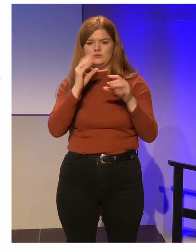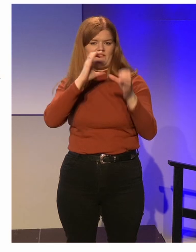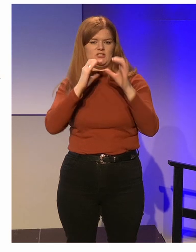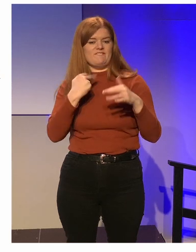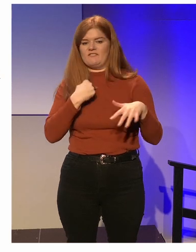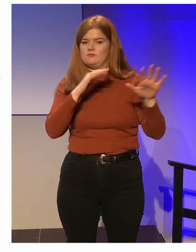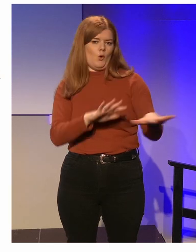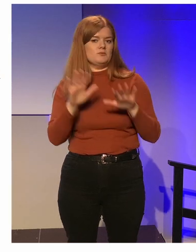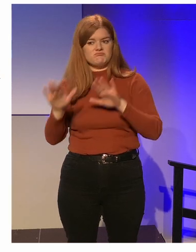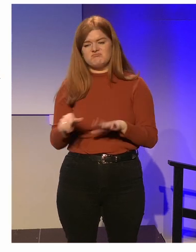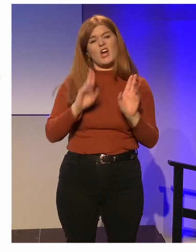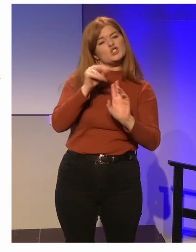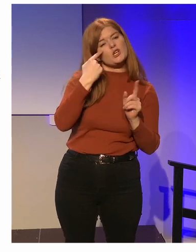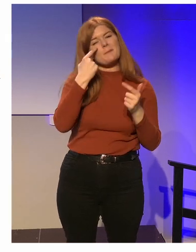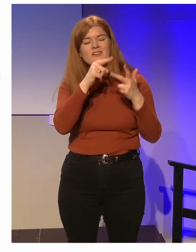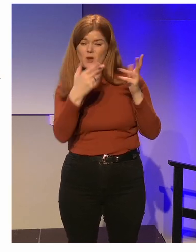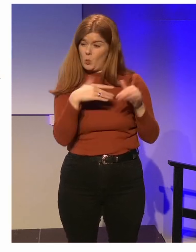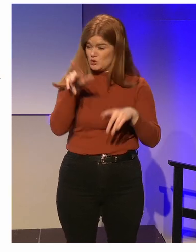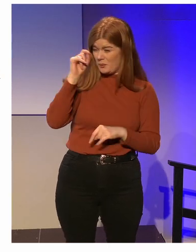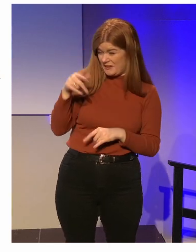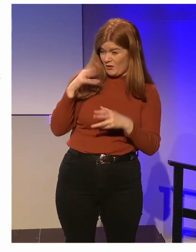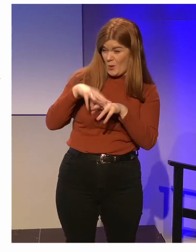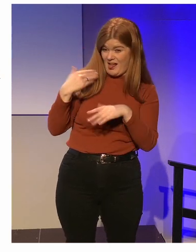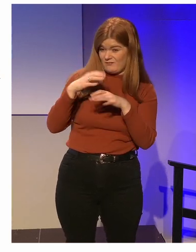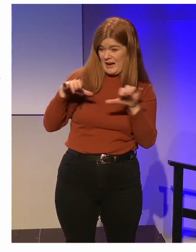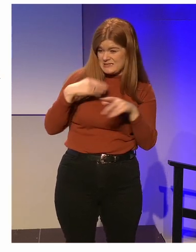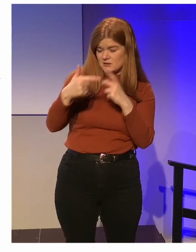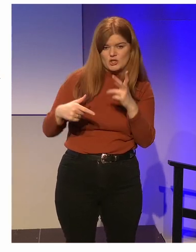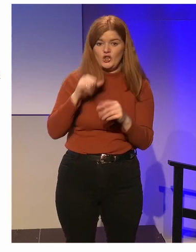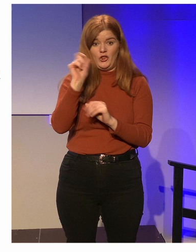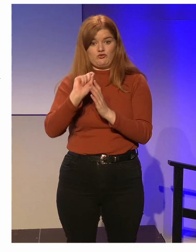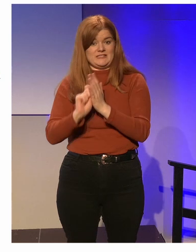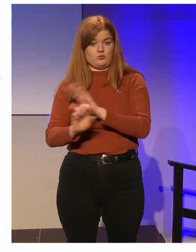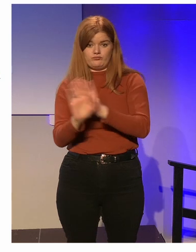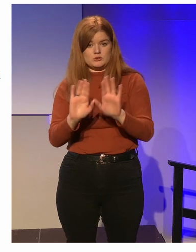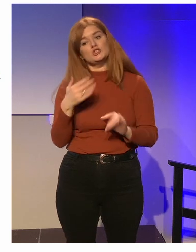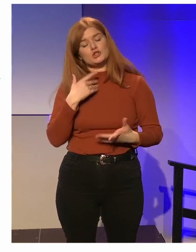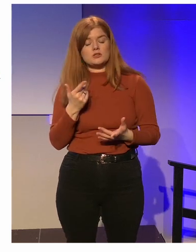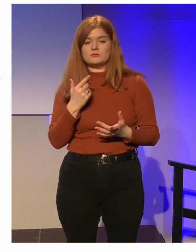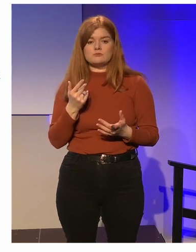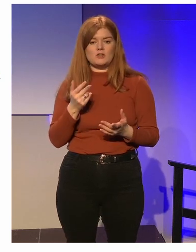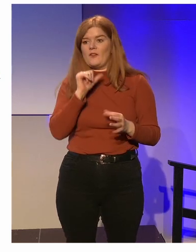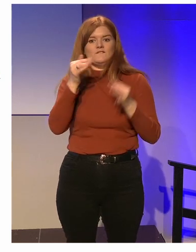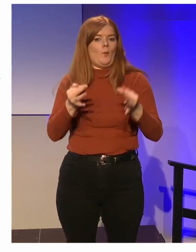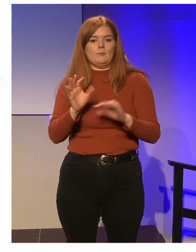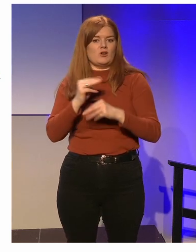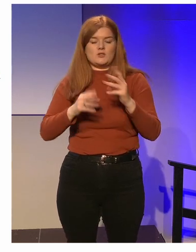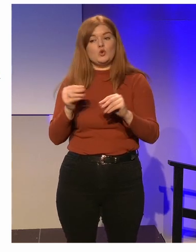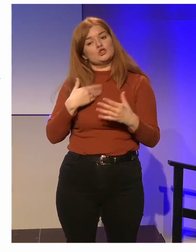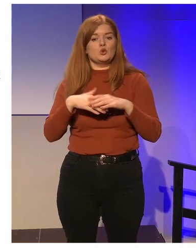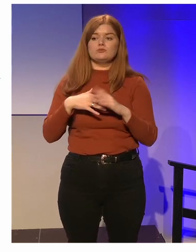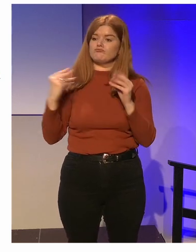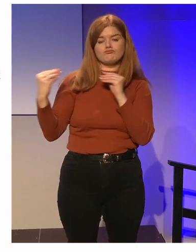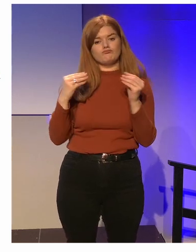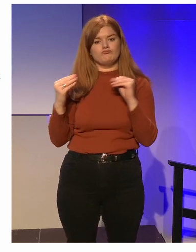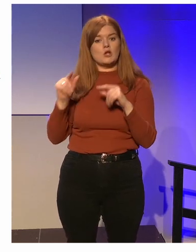conversation, very informal, just what do you think went well within that? Nothing was written down, nothing was put into a formal process. So that